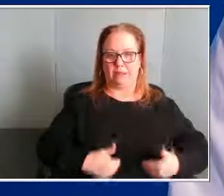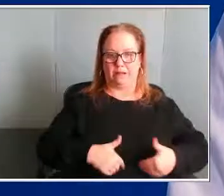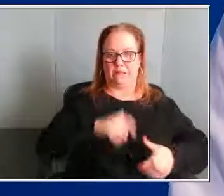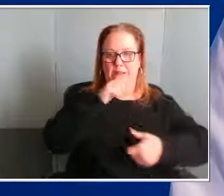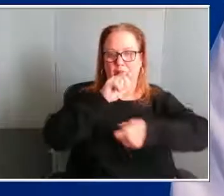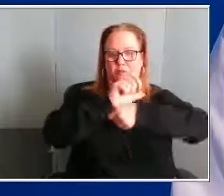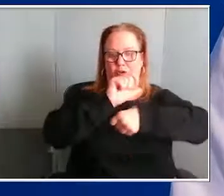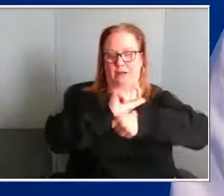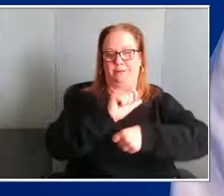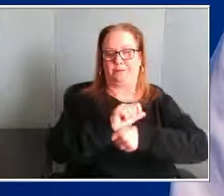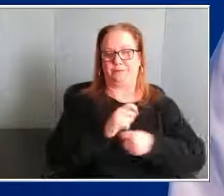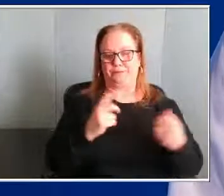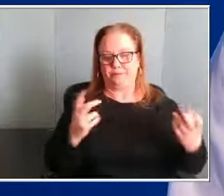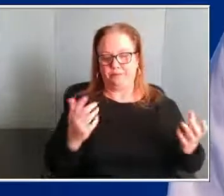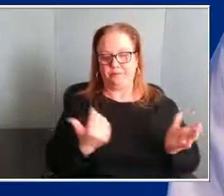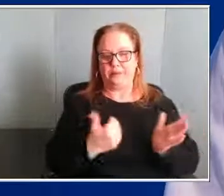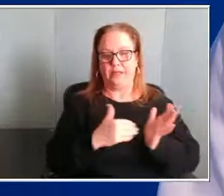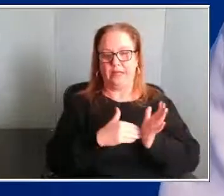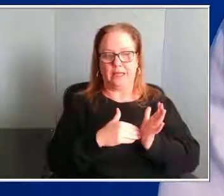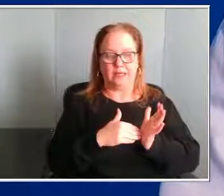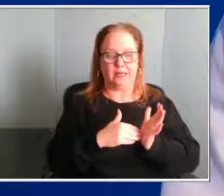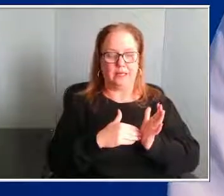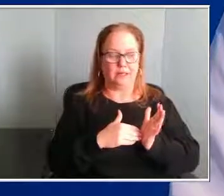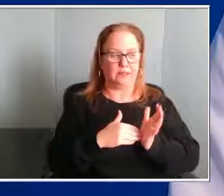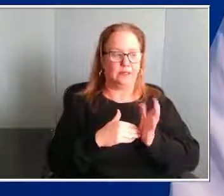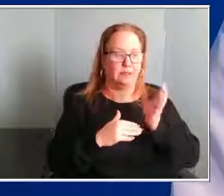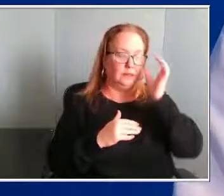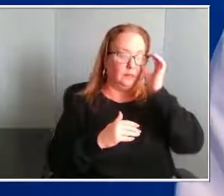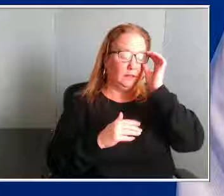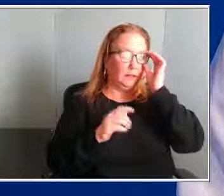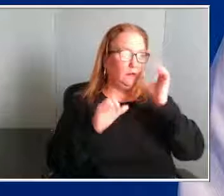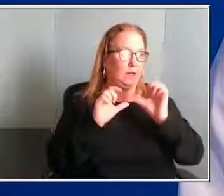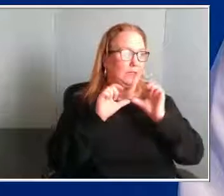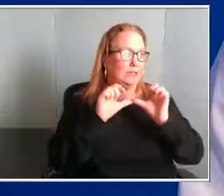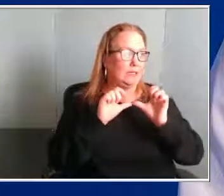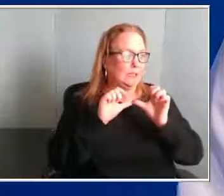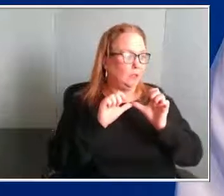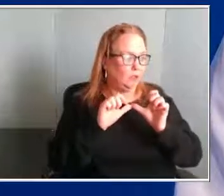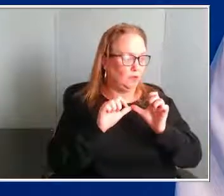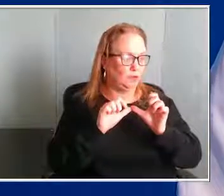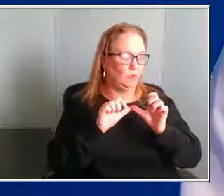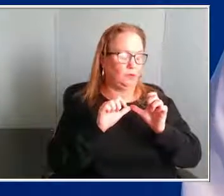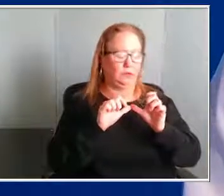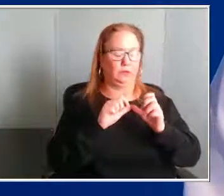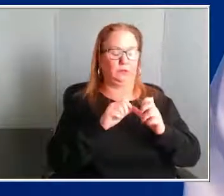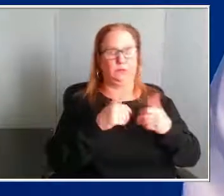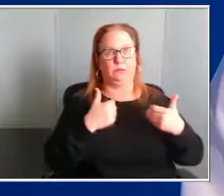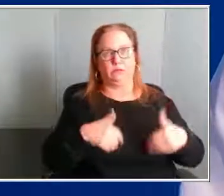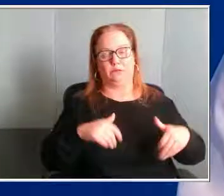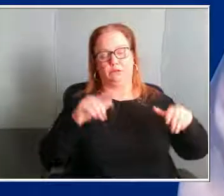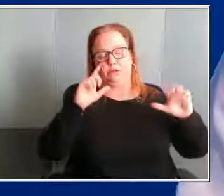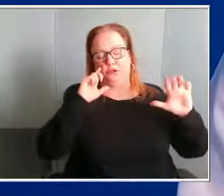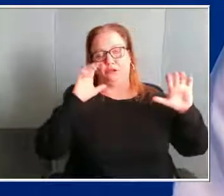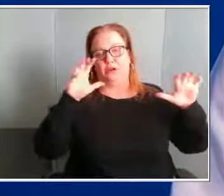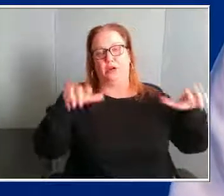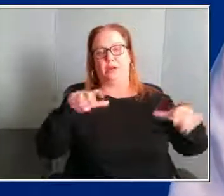So, again, I think we all continue to marvel at the vaccine, how quickly it